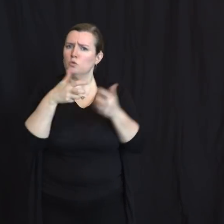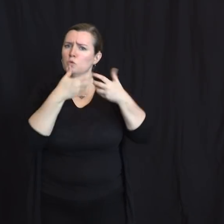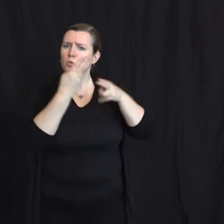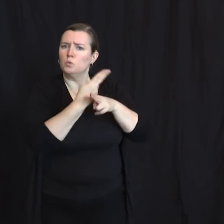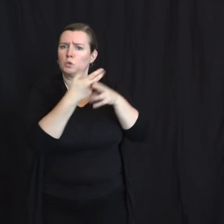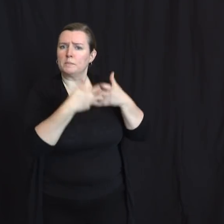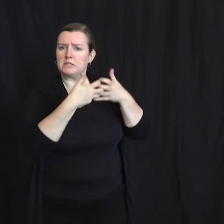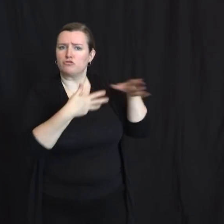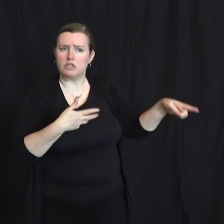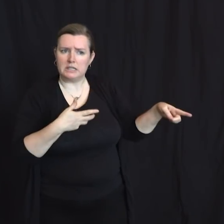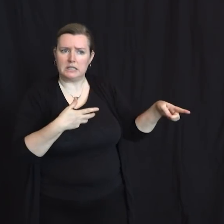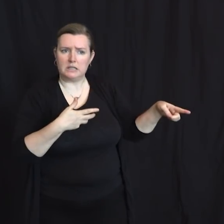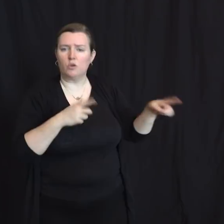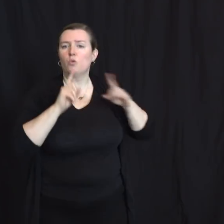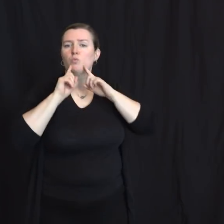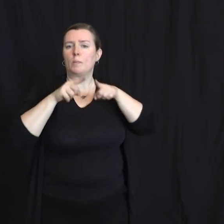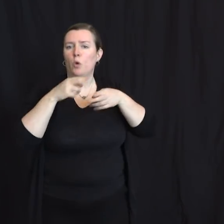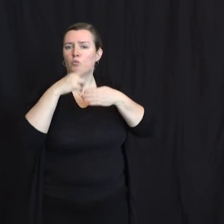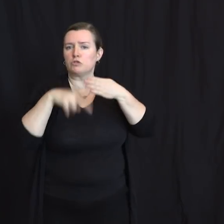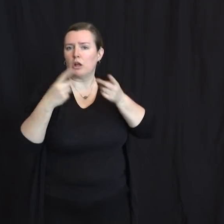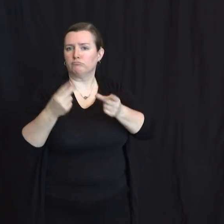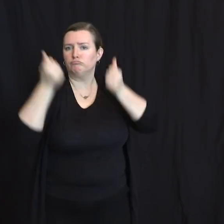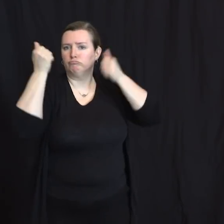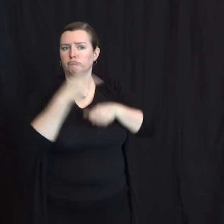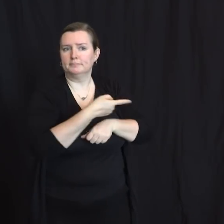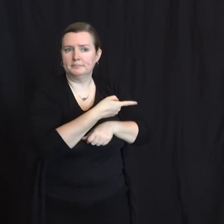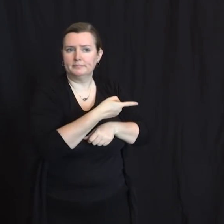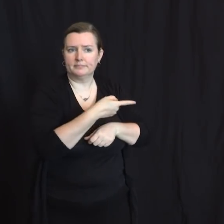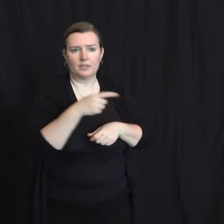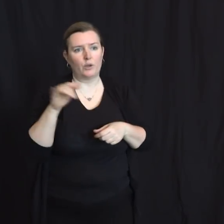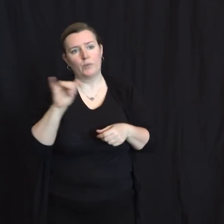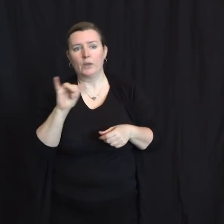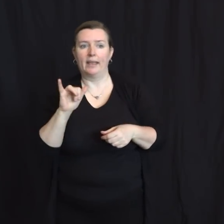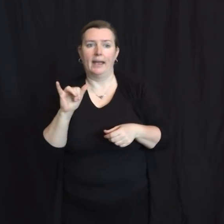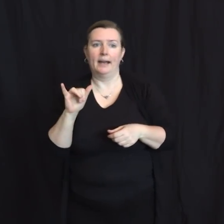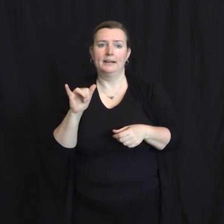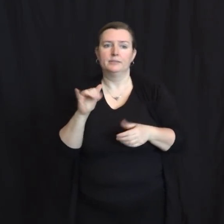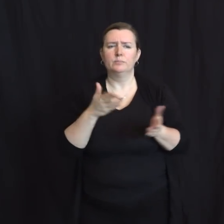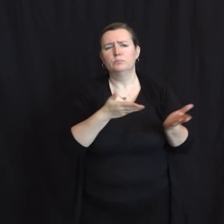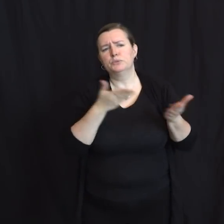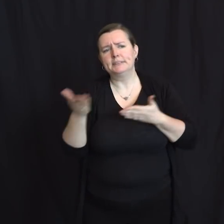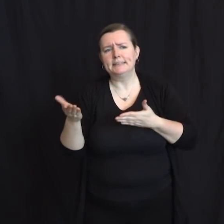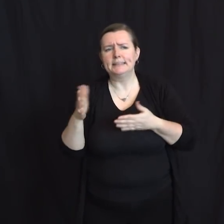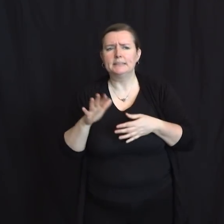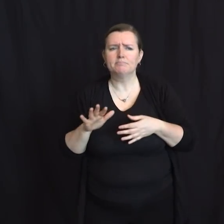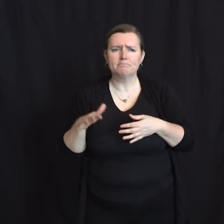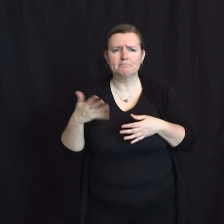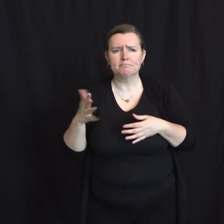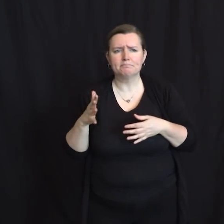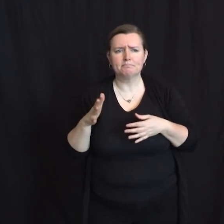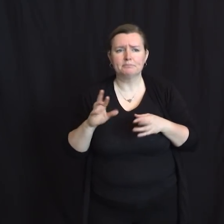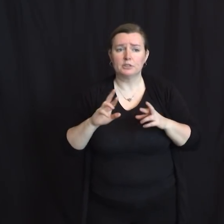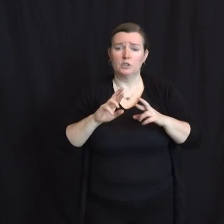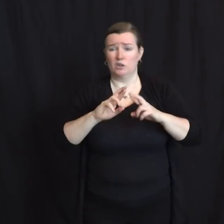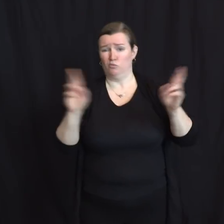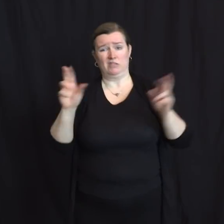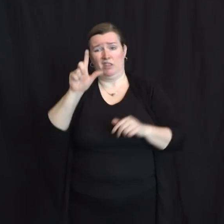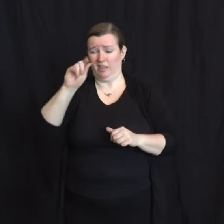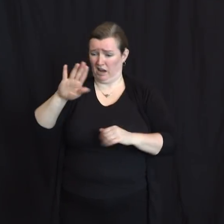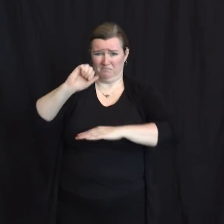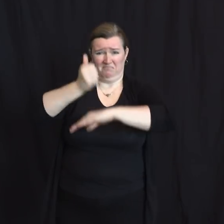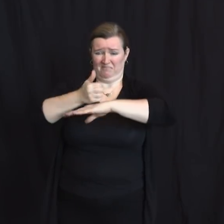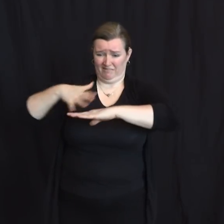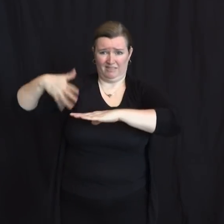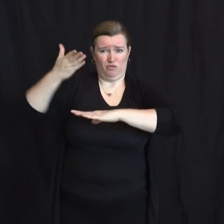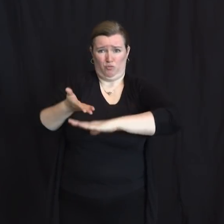and so on. So we come in with the lab. There's a front and back end that needs to be added to each use, to each